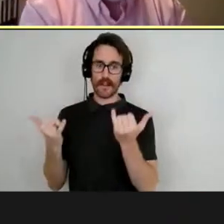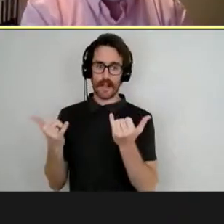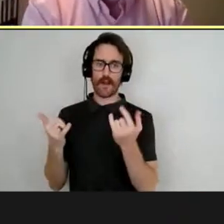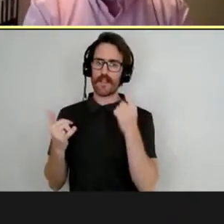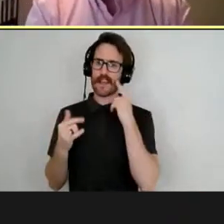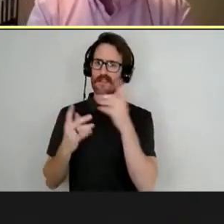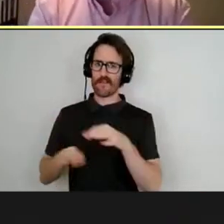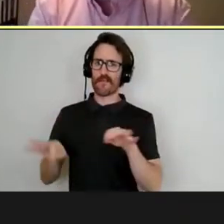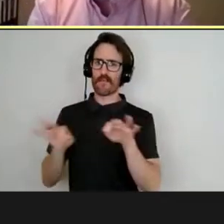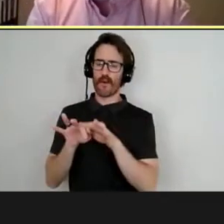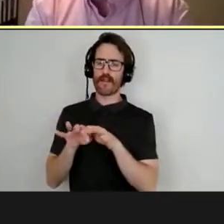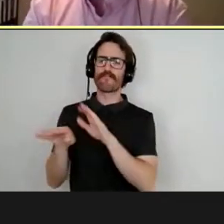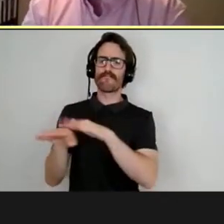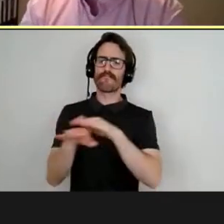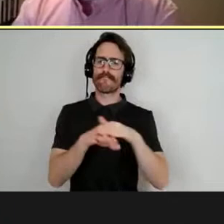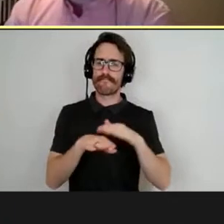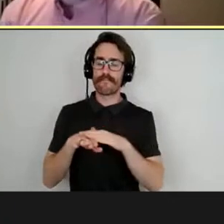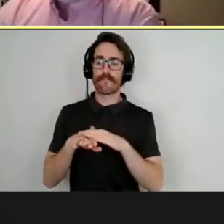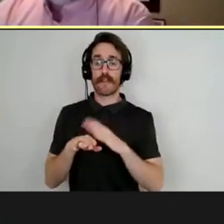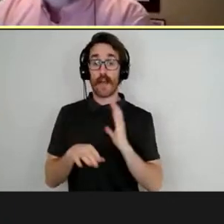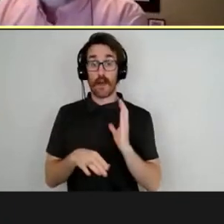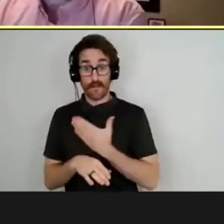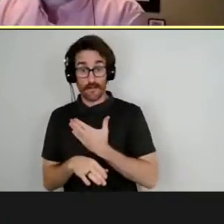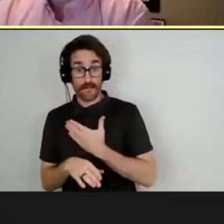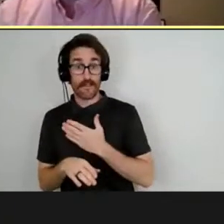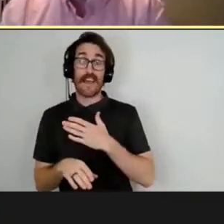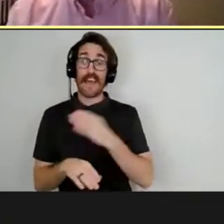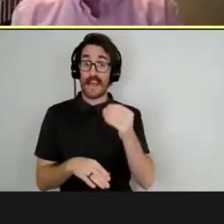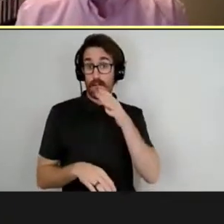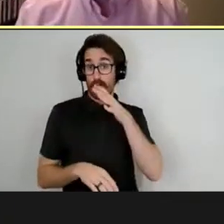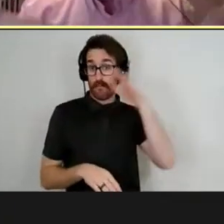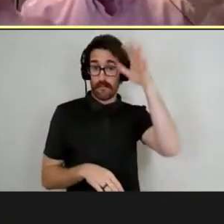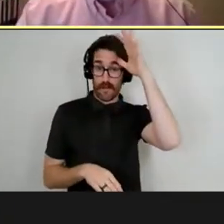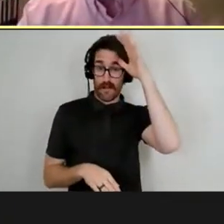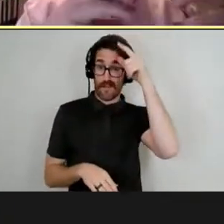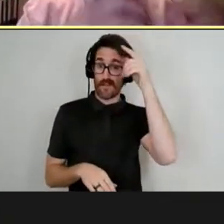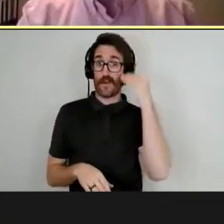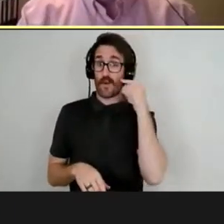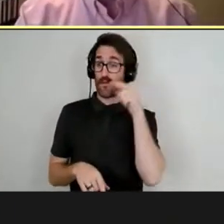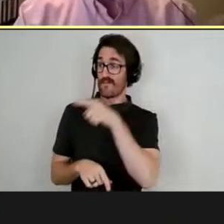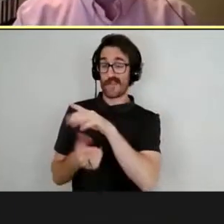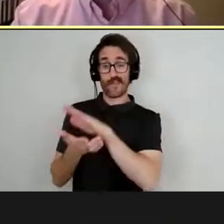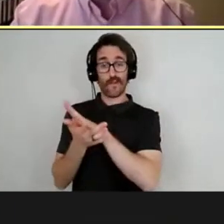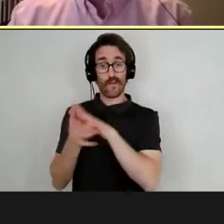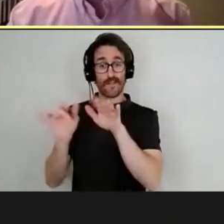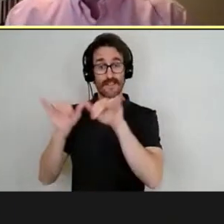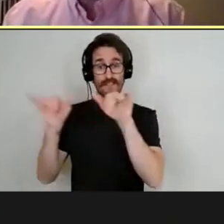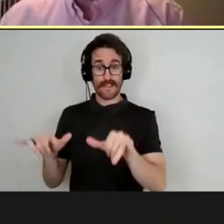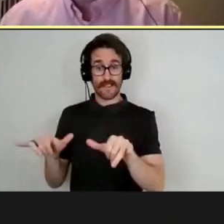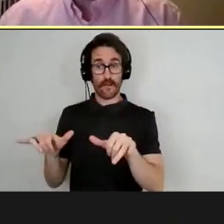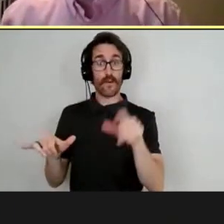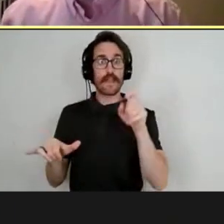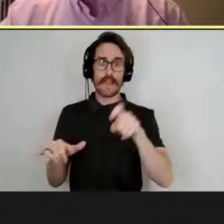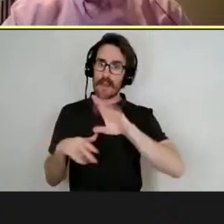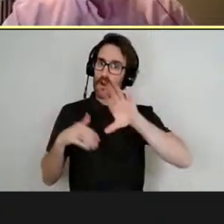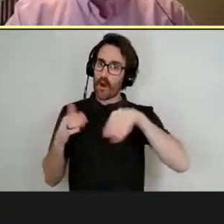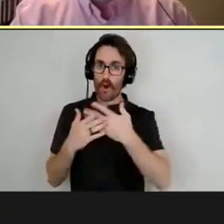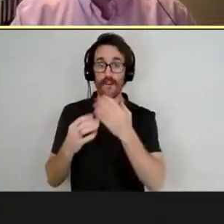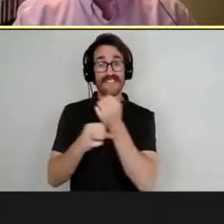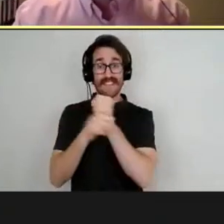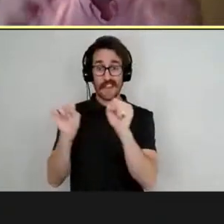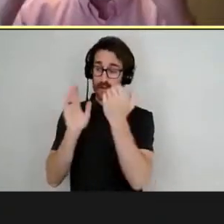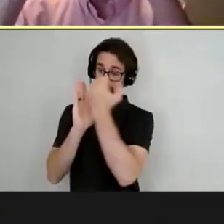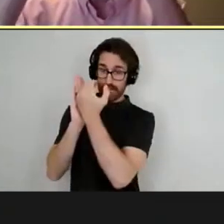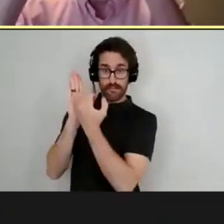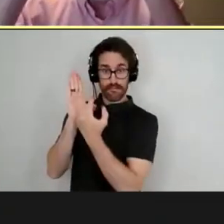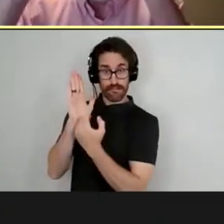parents and children and the school system about all of those preventive measures that we need in place that work together